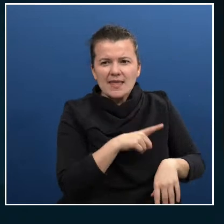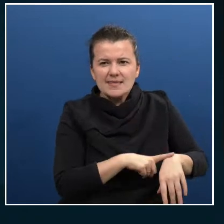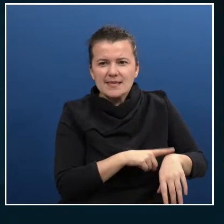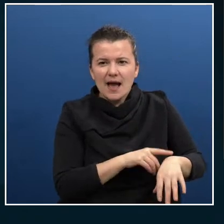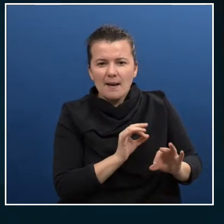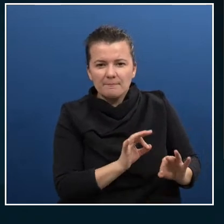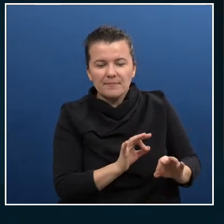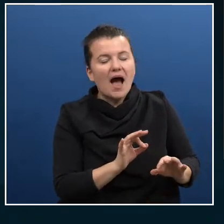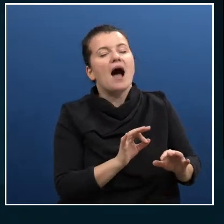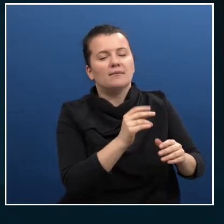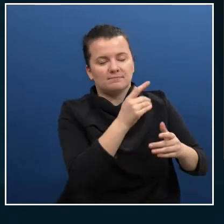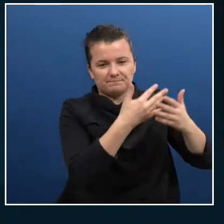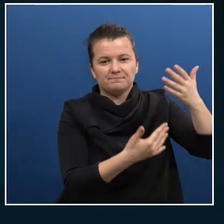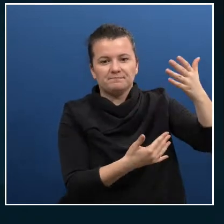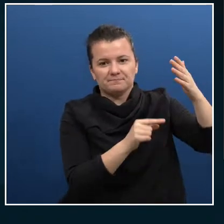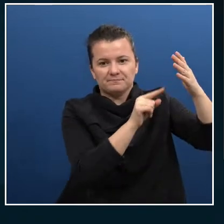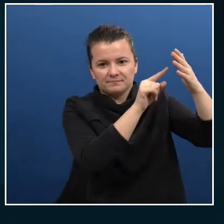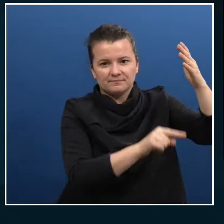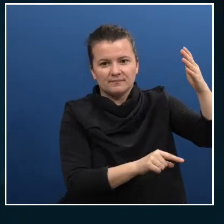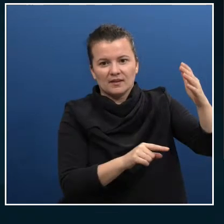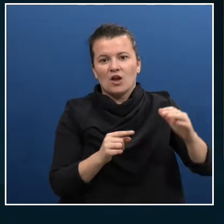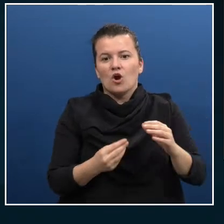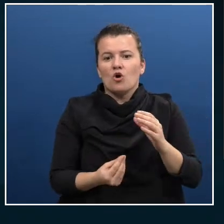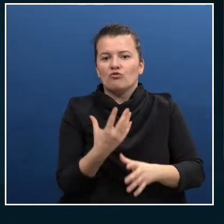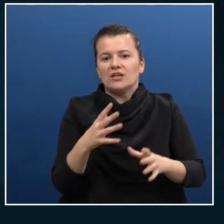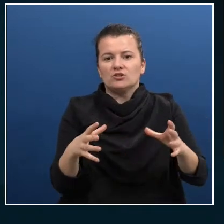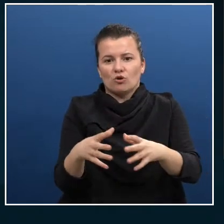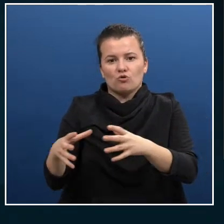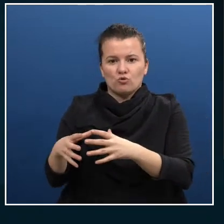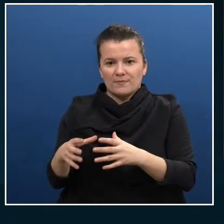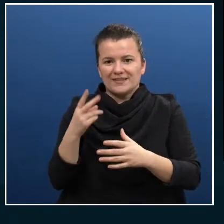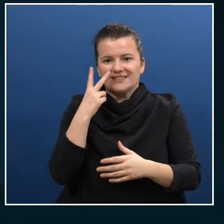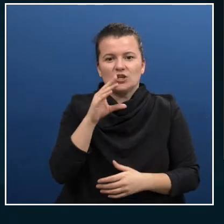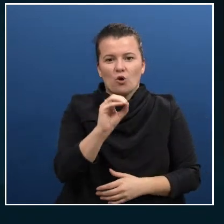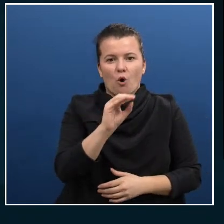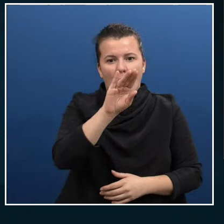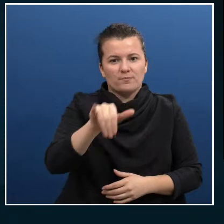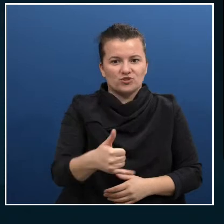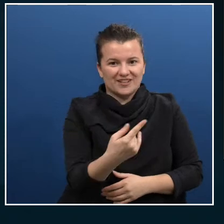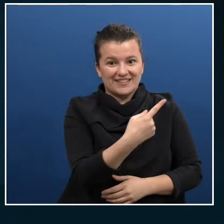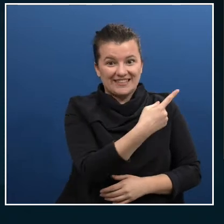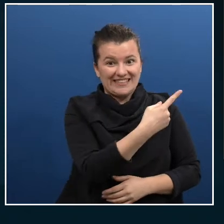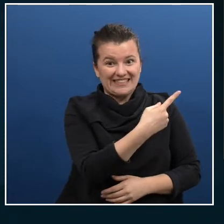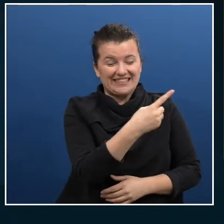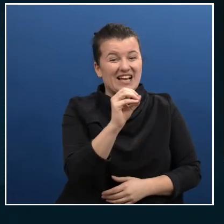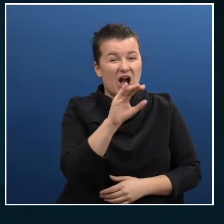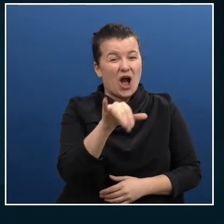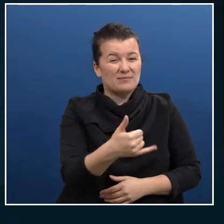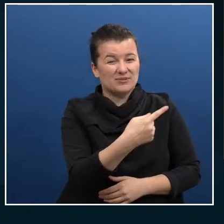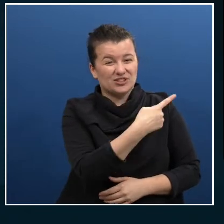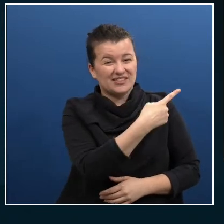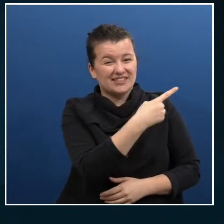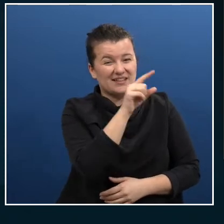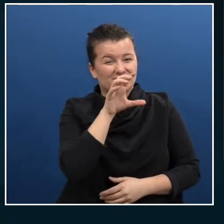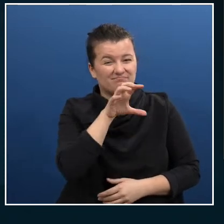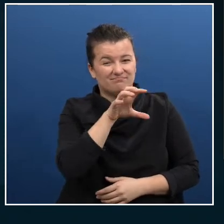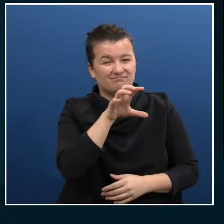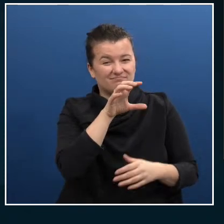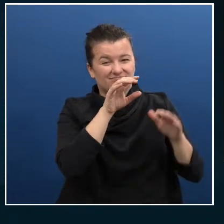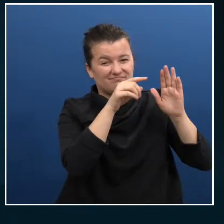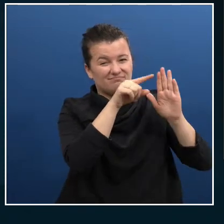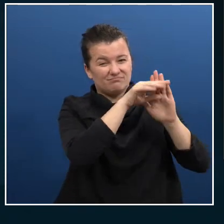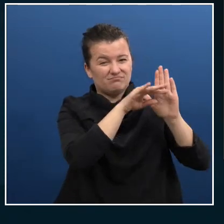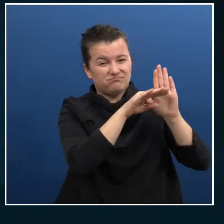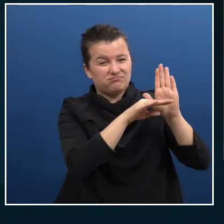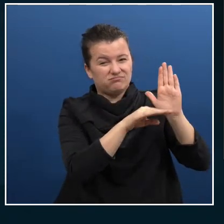an example, in this resource group, we have all of the objects, if you're familiar with that are needed for a Windows virtual desktop deployment with our host pools,